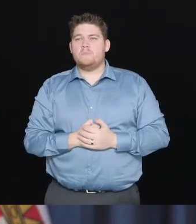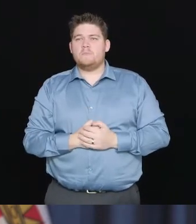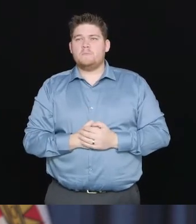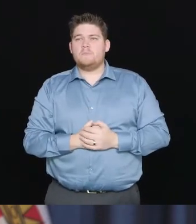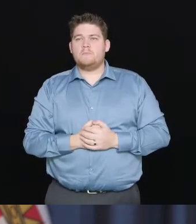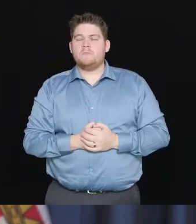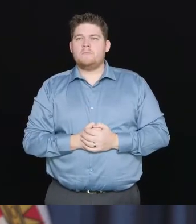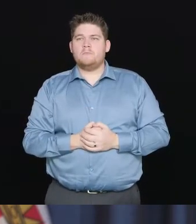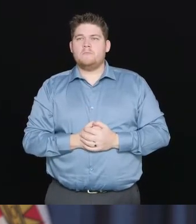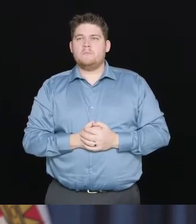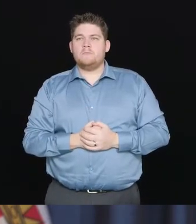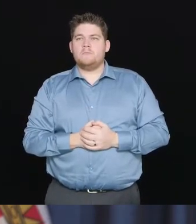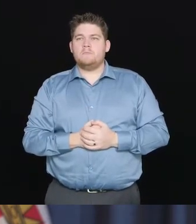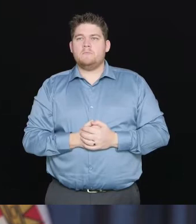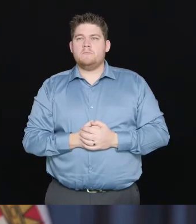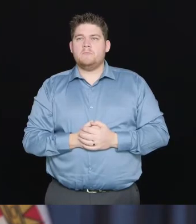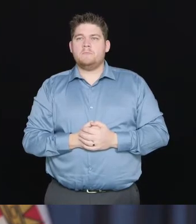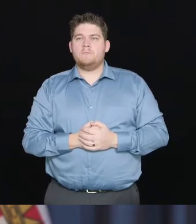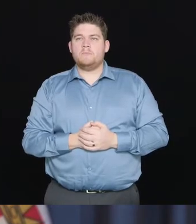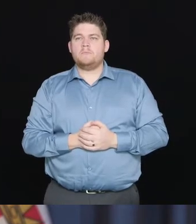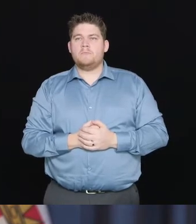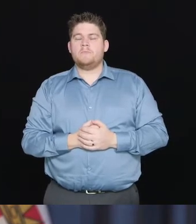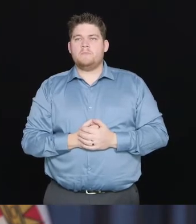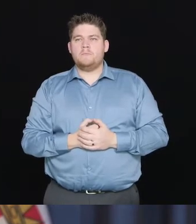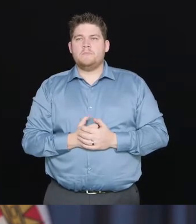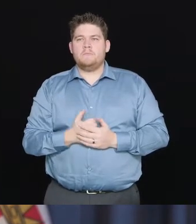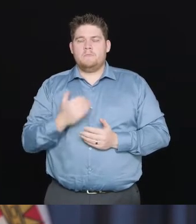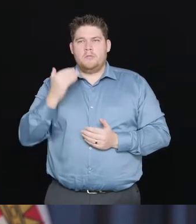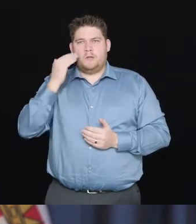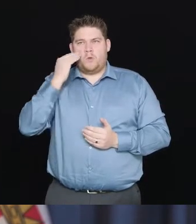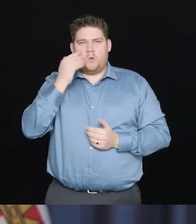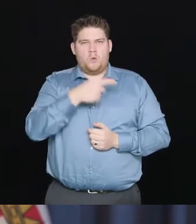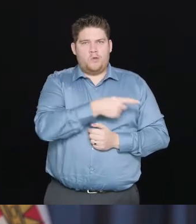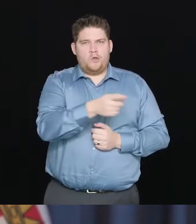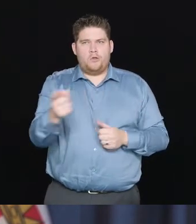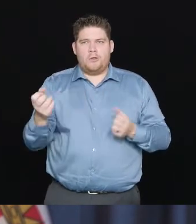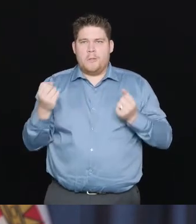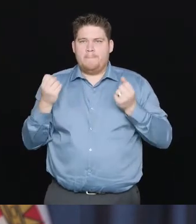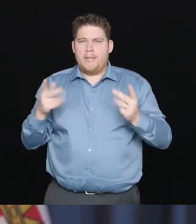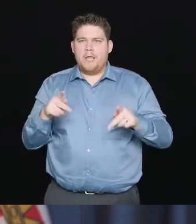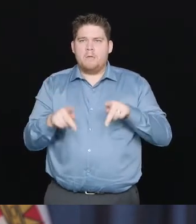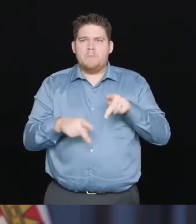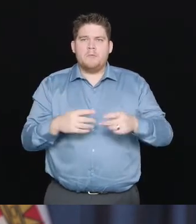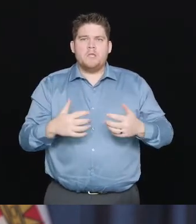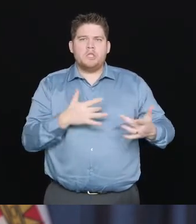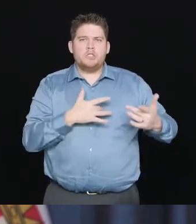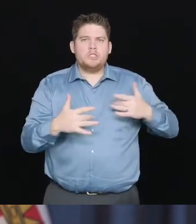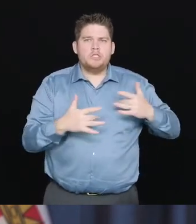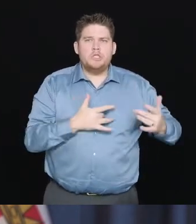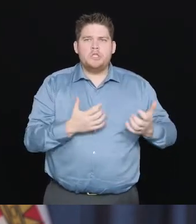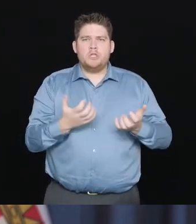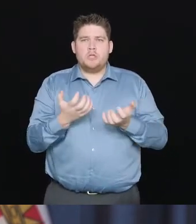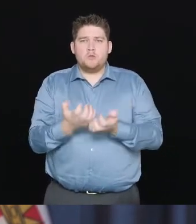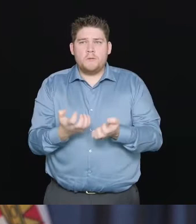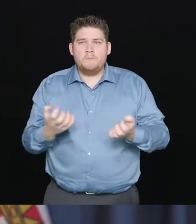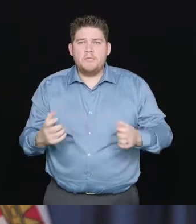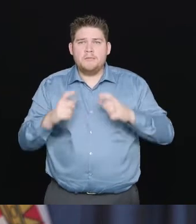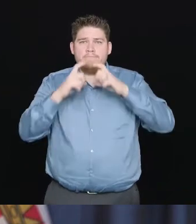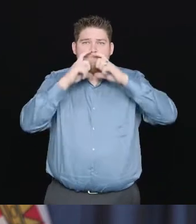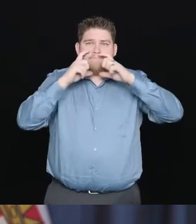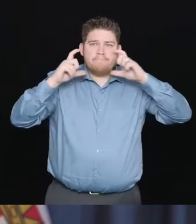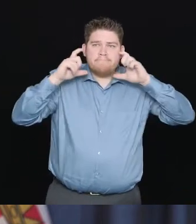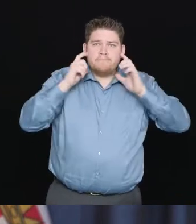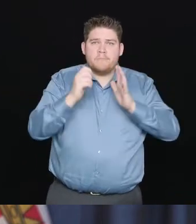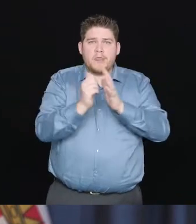and talk about personal protective equipment. I wanted to say that obviously there's huge